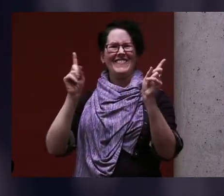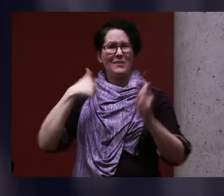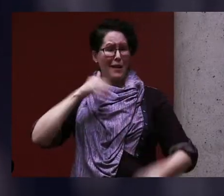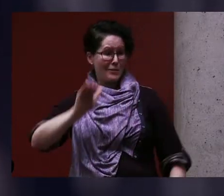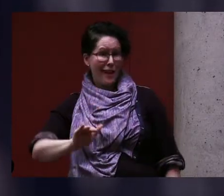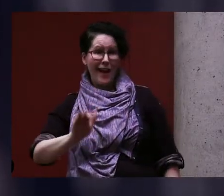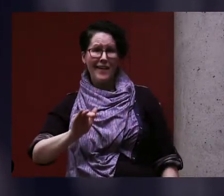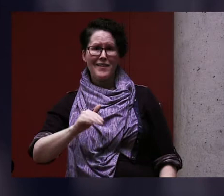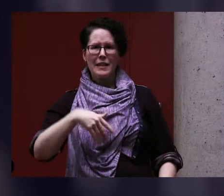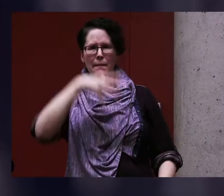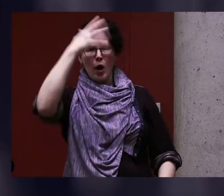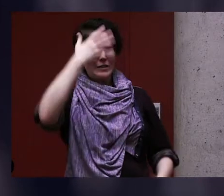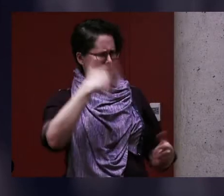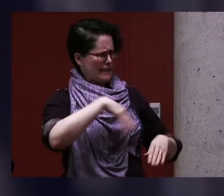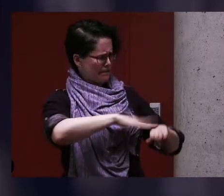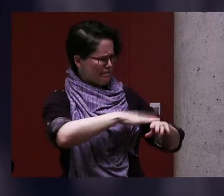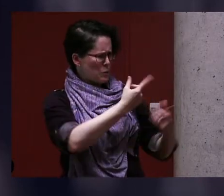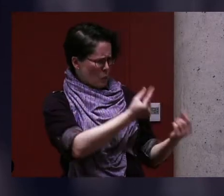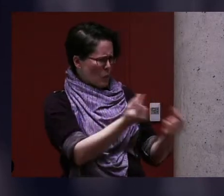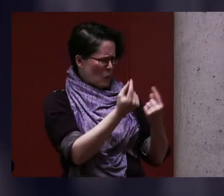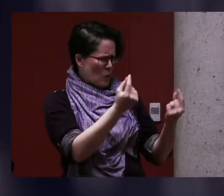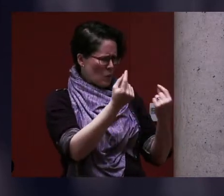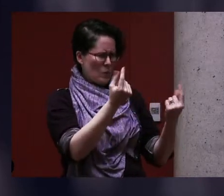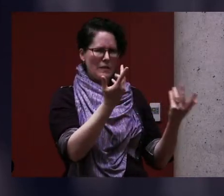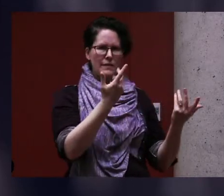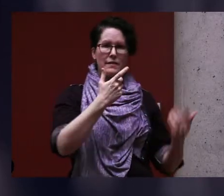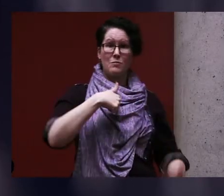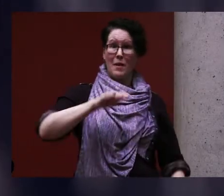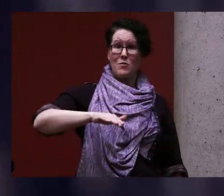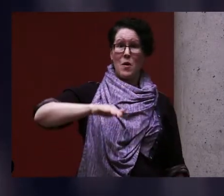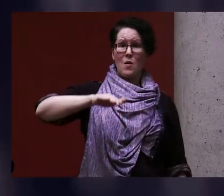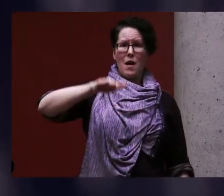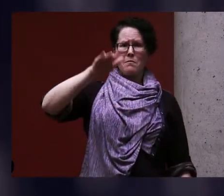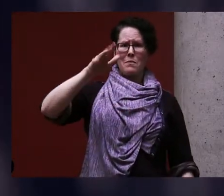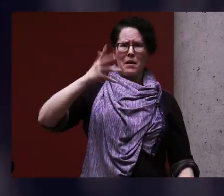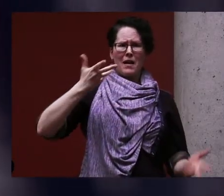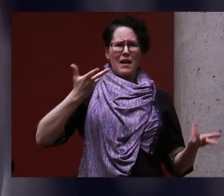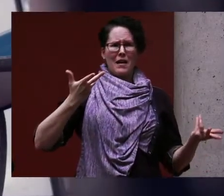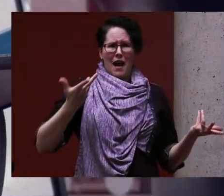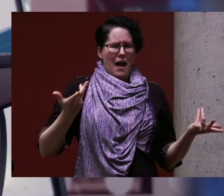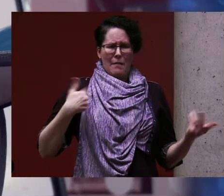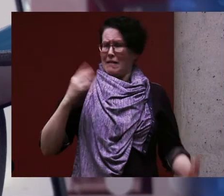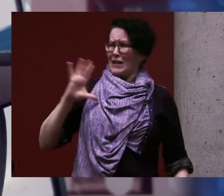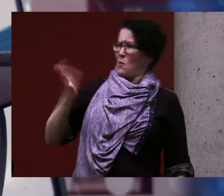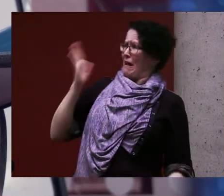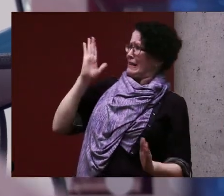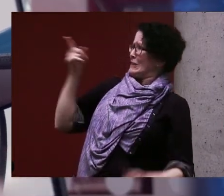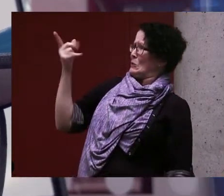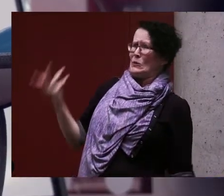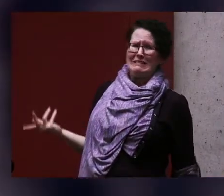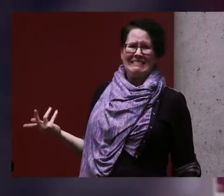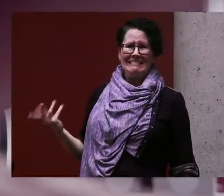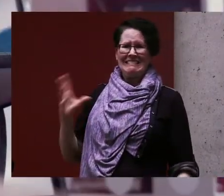You're like, okay, because I'm your kid. But as I was growing up, I was like, I don't want to listen to you anymore. I don't want to